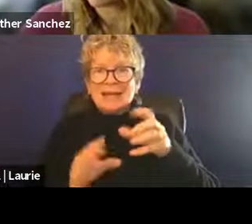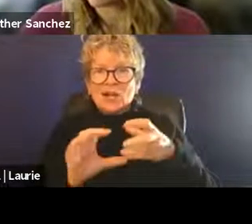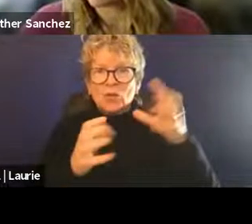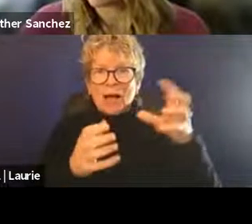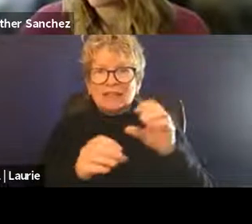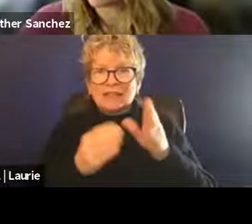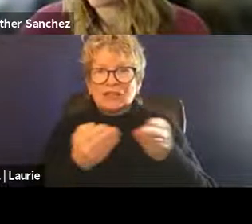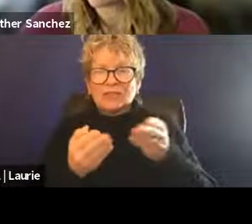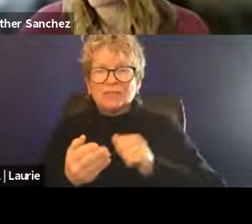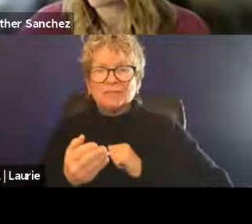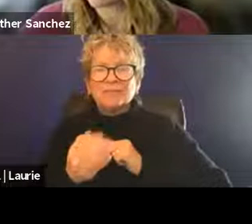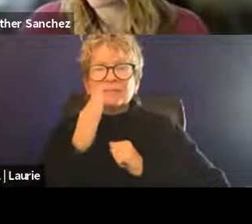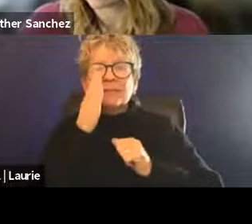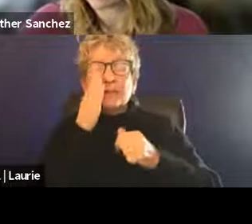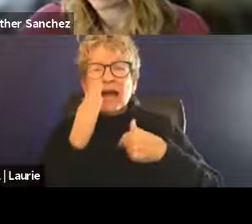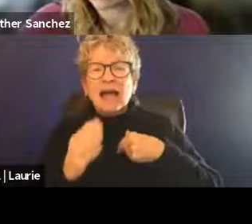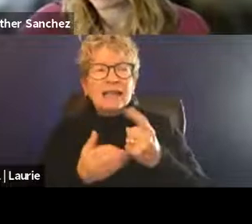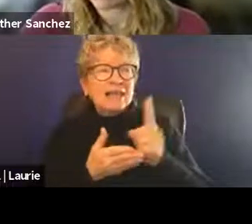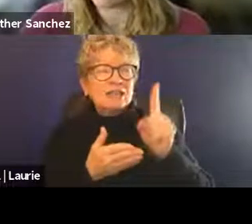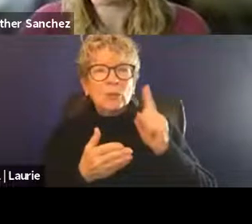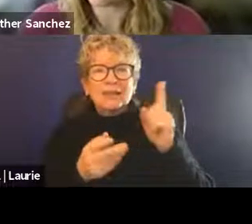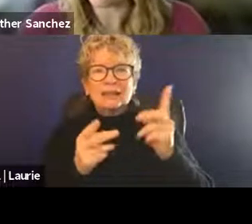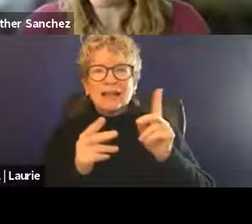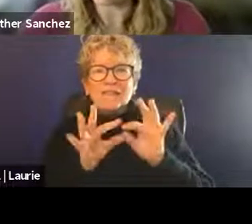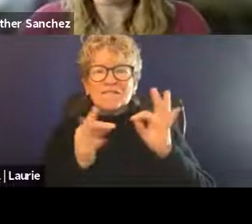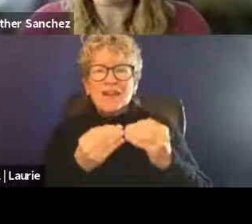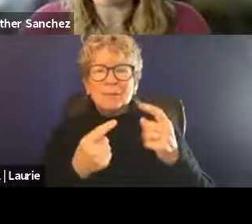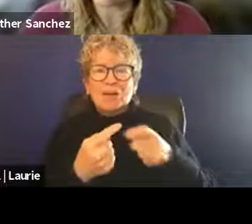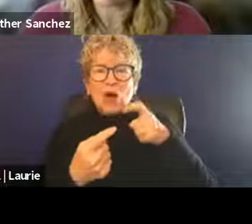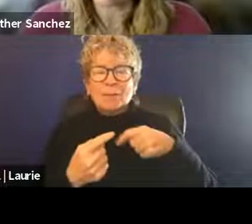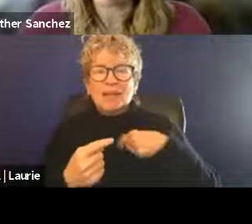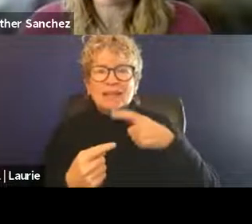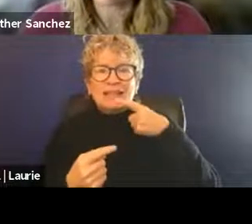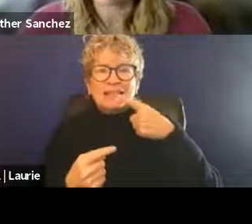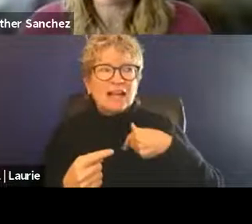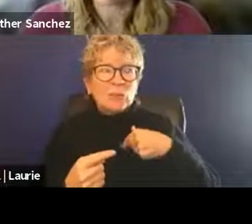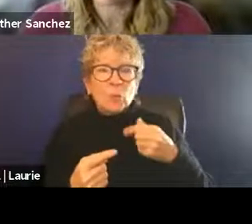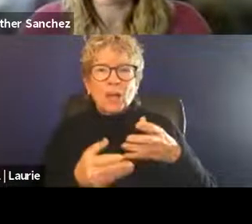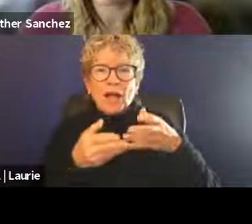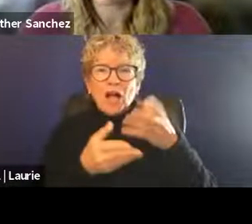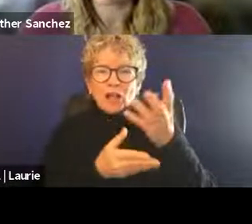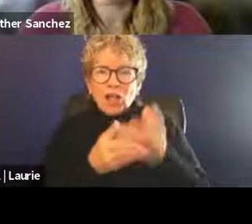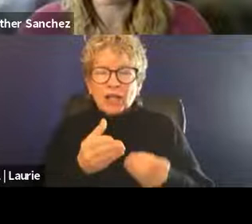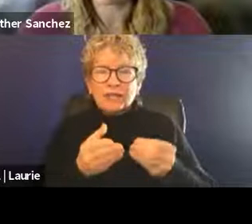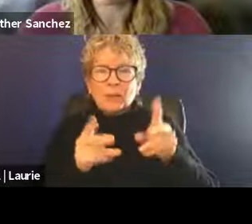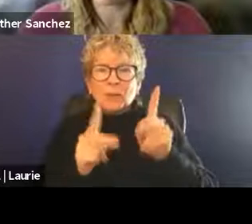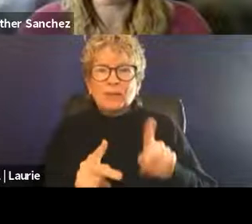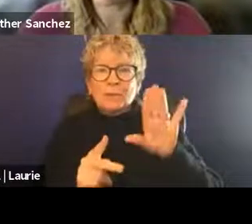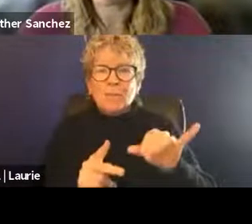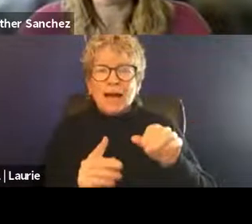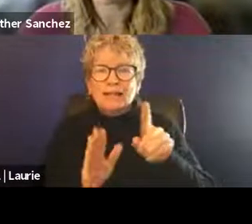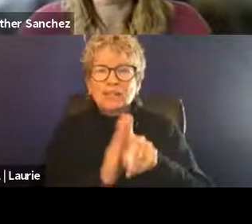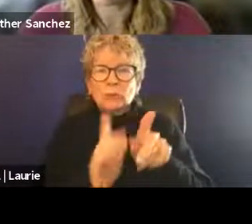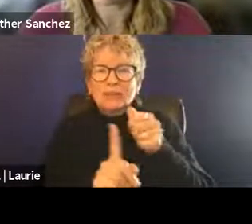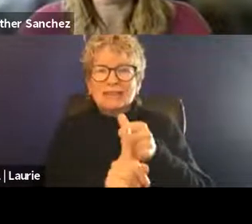who died by suicide. Can you help us? So this family all of a sudden found themselves in crisis. So we're all just a life event away